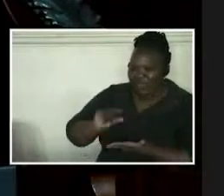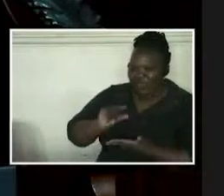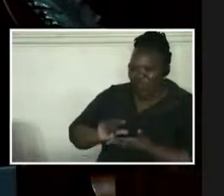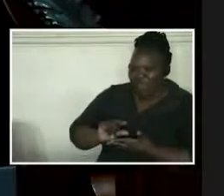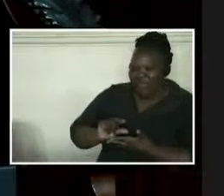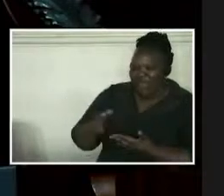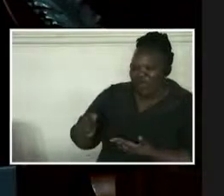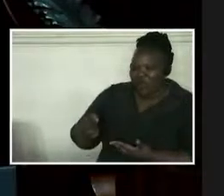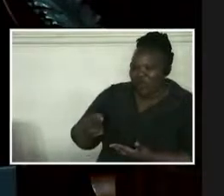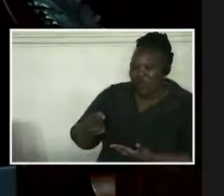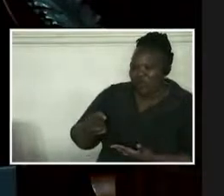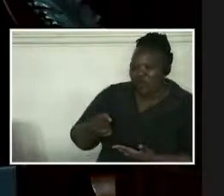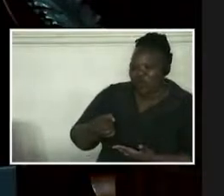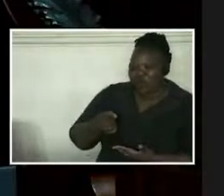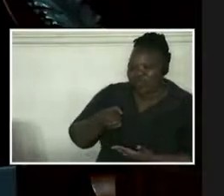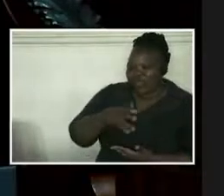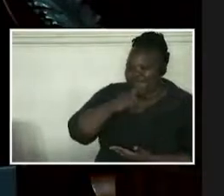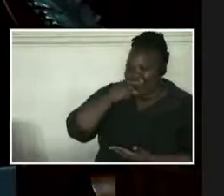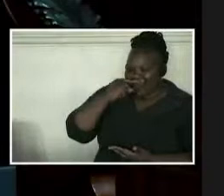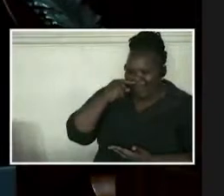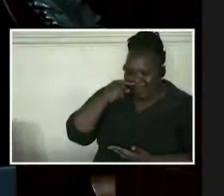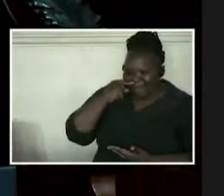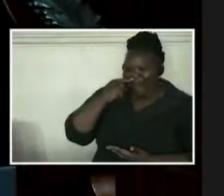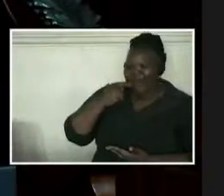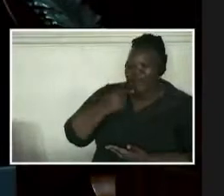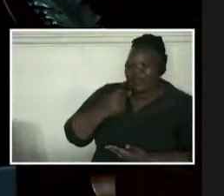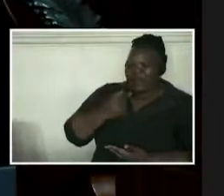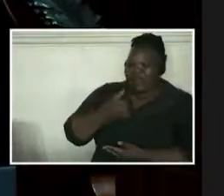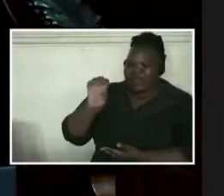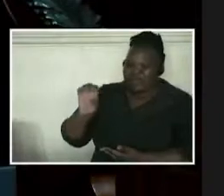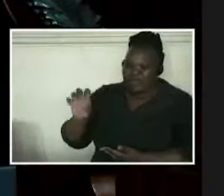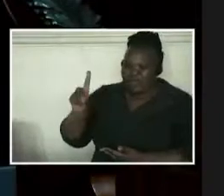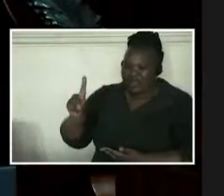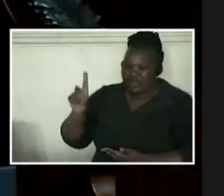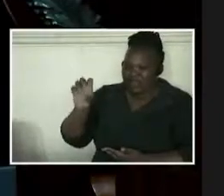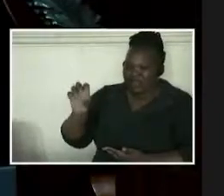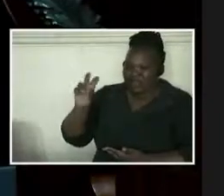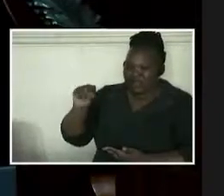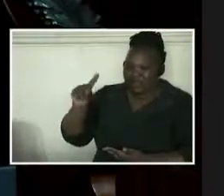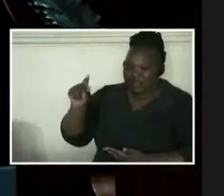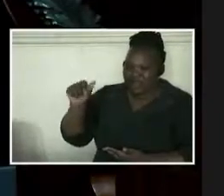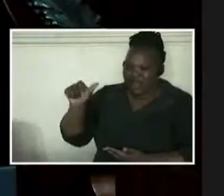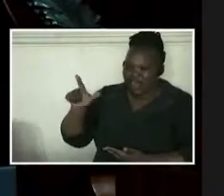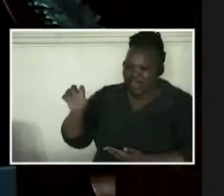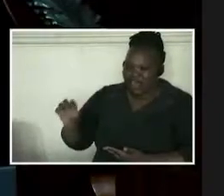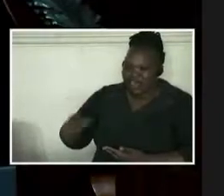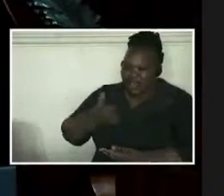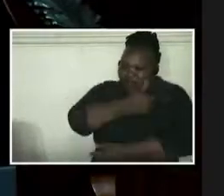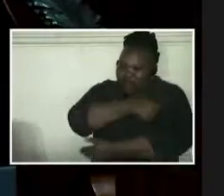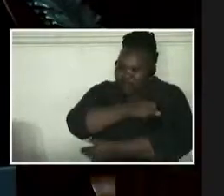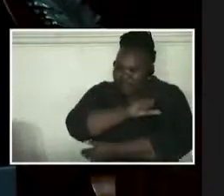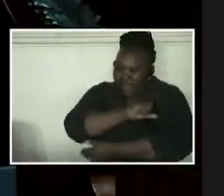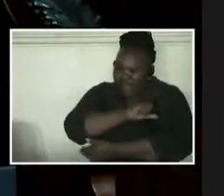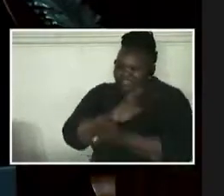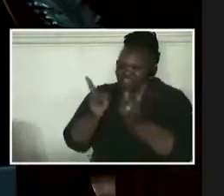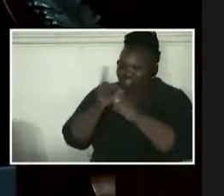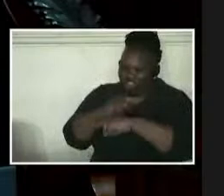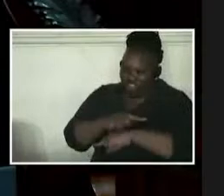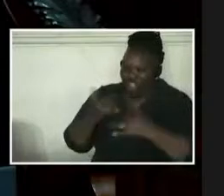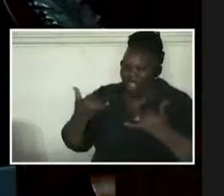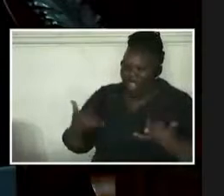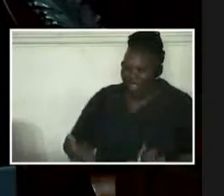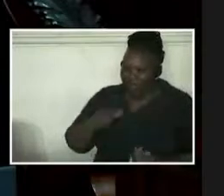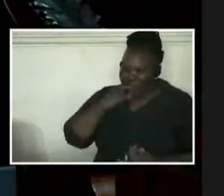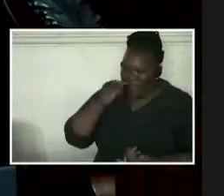renaming eden tale hospital after him we are pleased to say that um oh we we